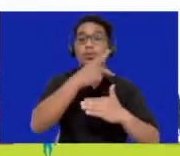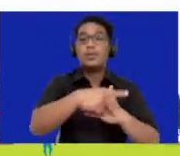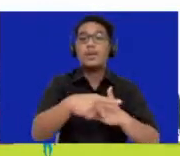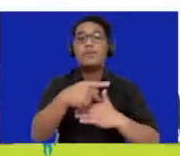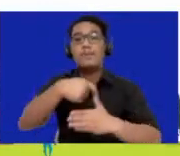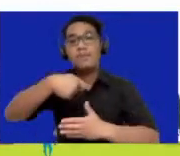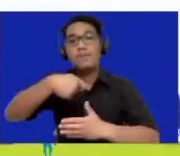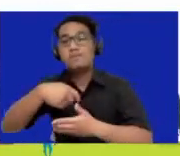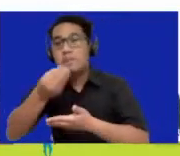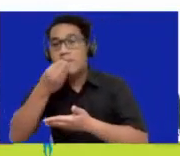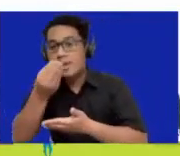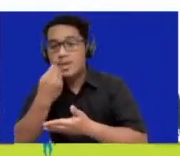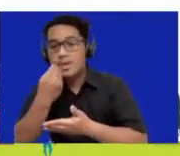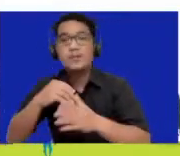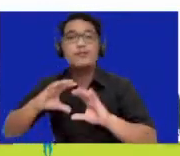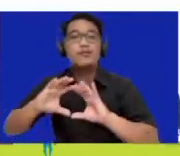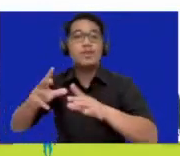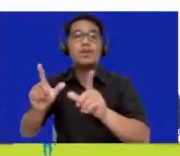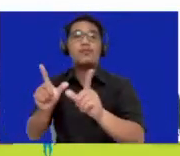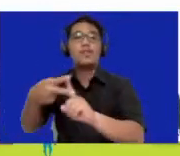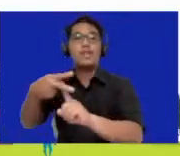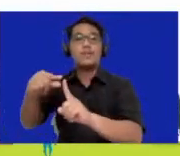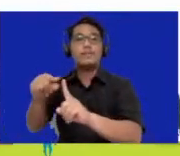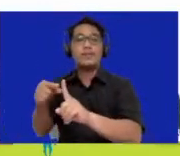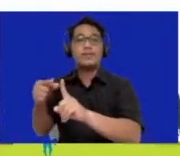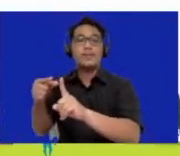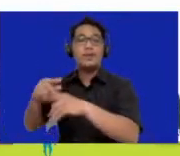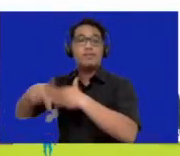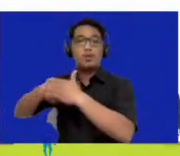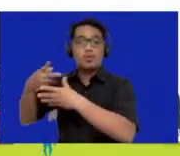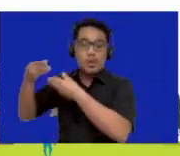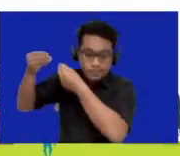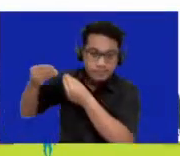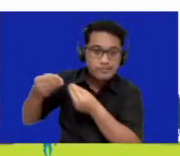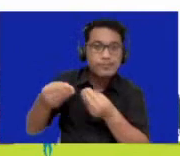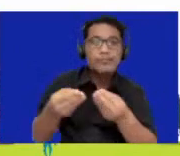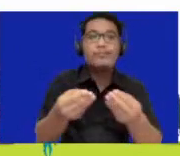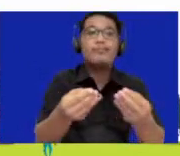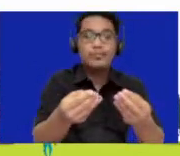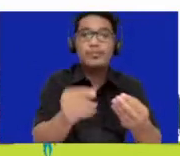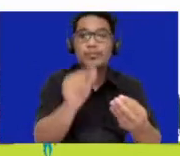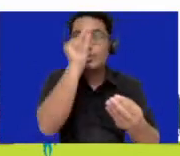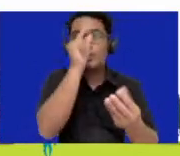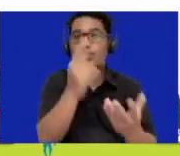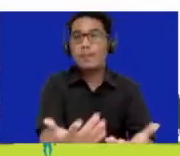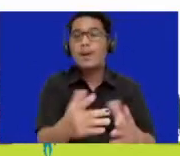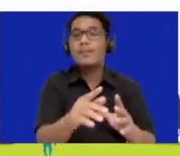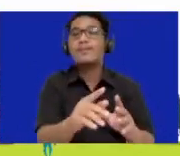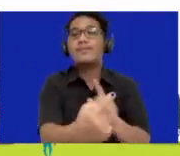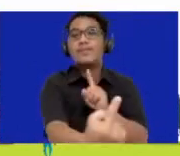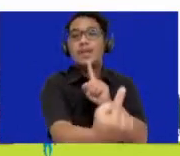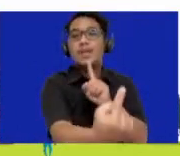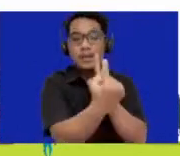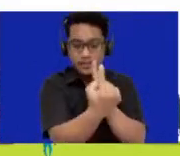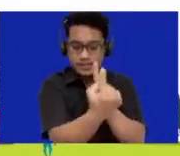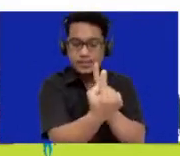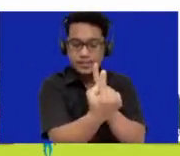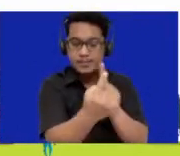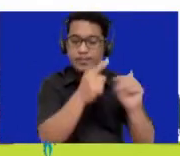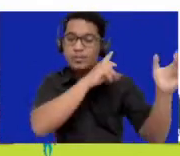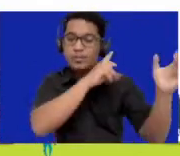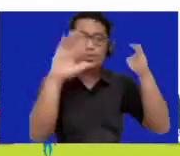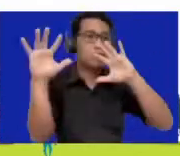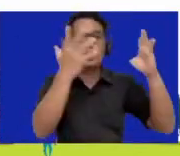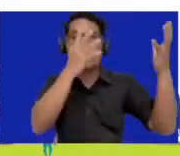a script to perform a cyclone simulation exercise. After the training, WP has been organized cyclone